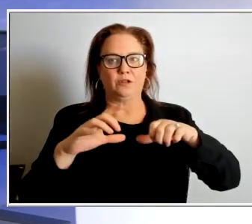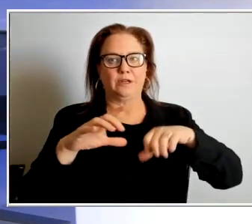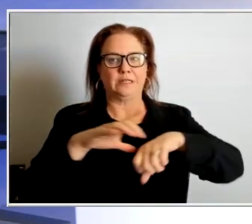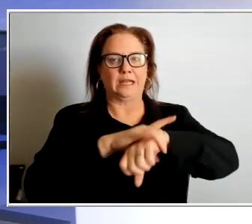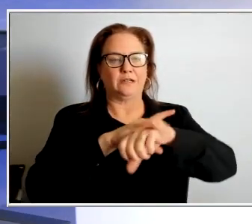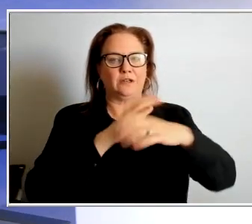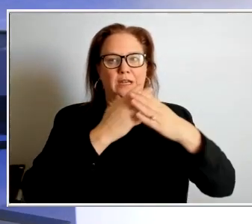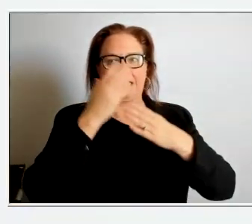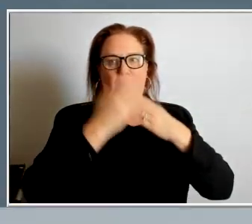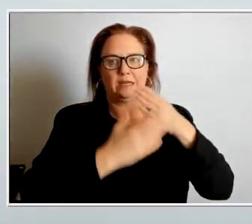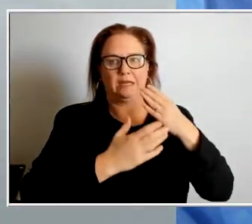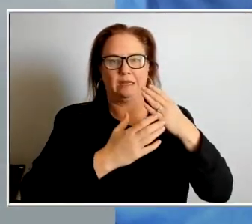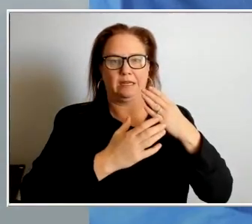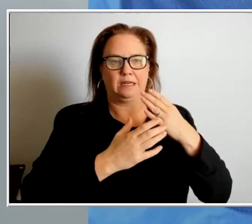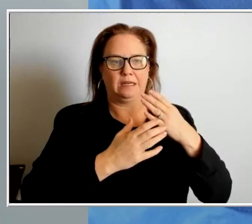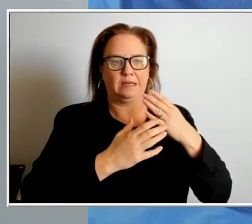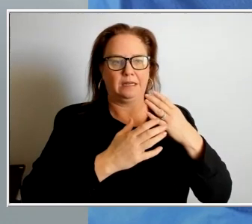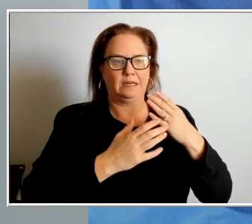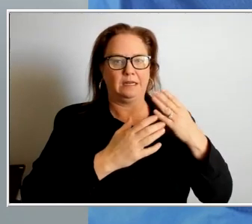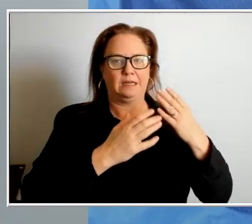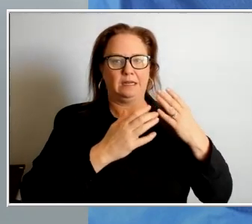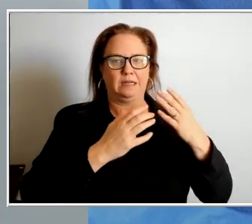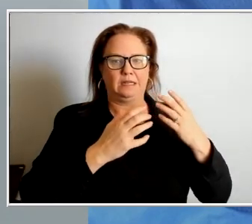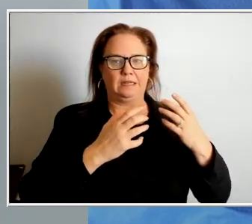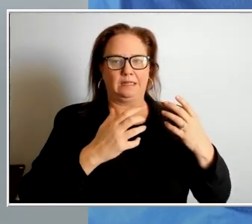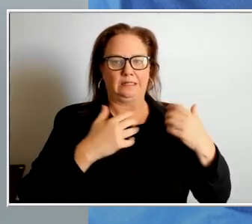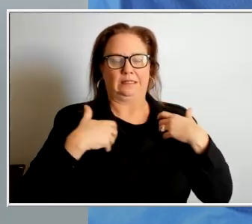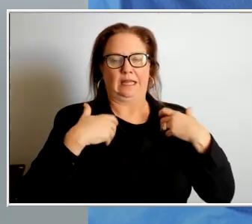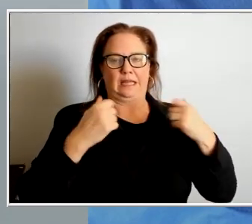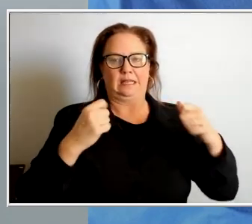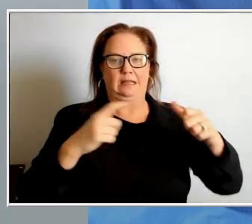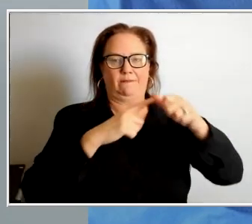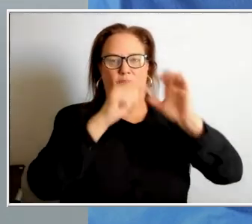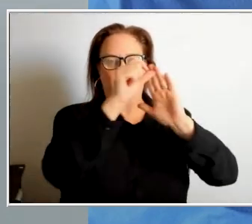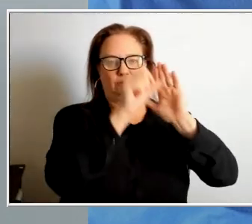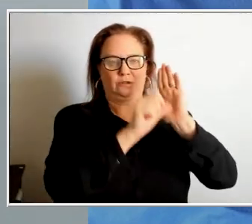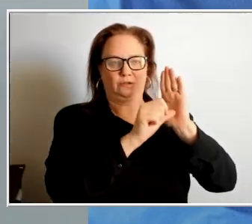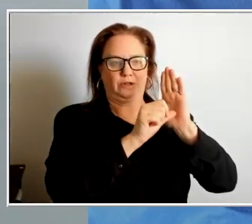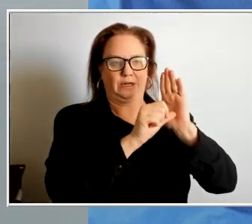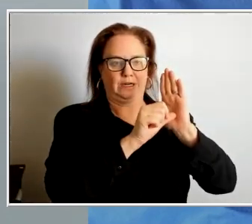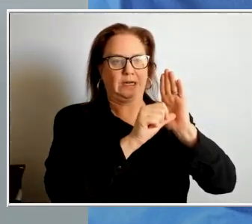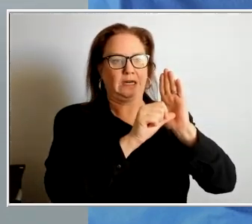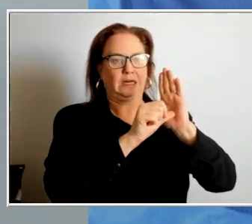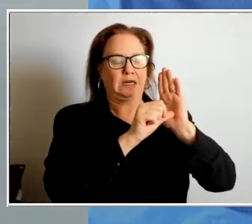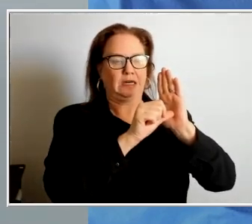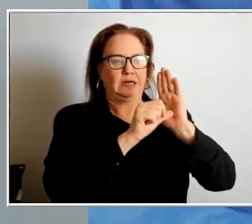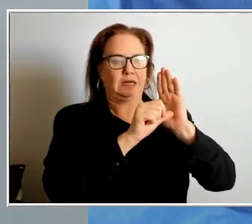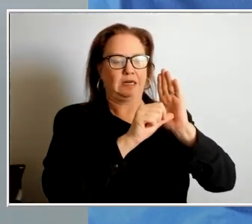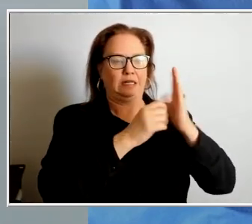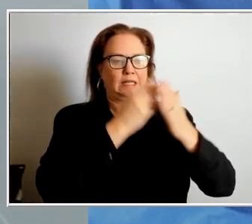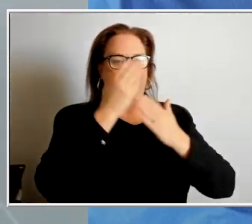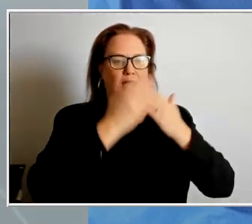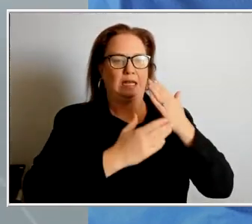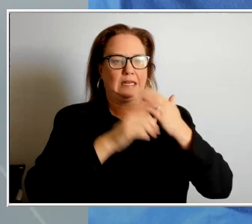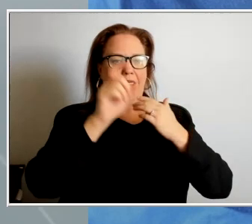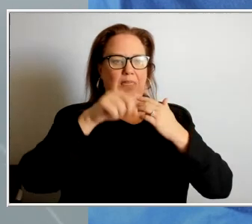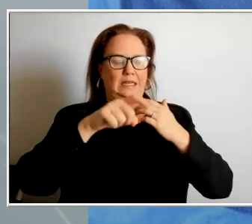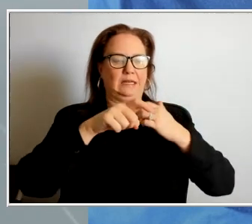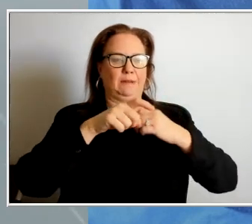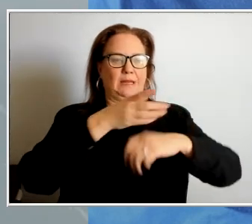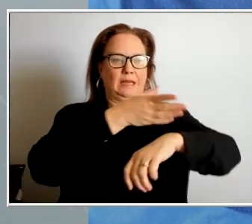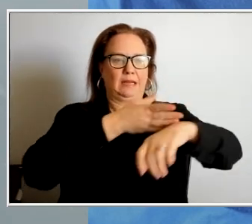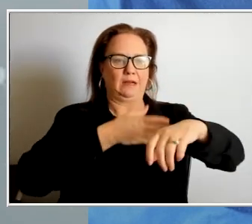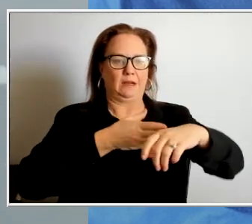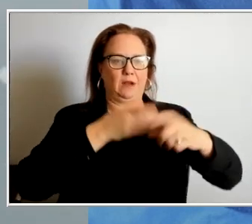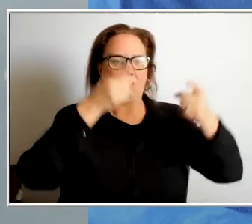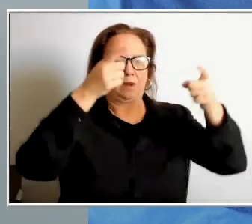and Conor shared a photo of his recovery from that first surgery, but ultimately the hand needed to be amputated. What happened during